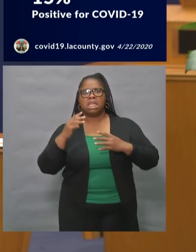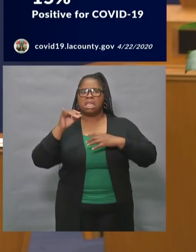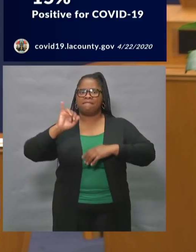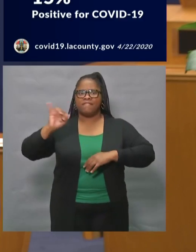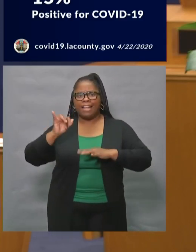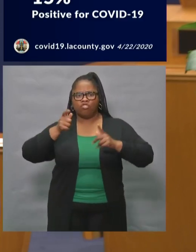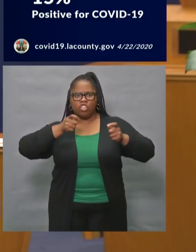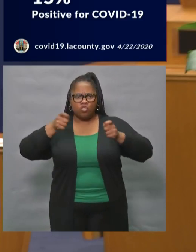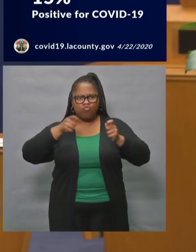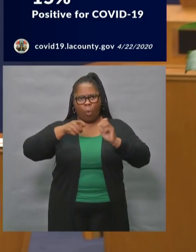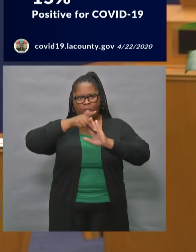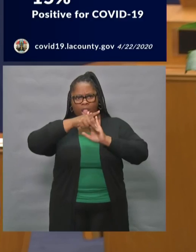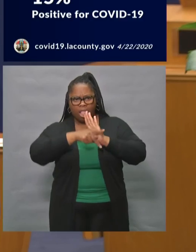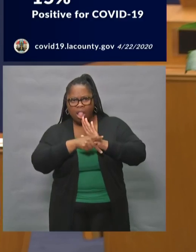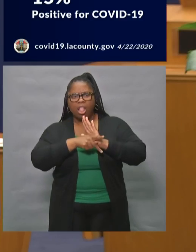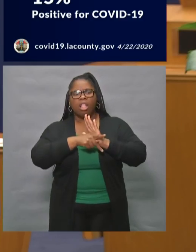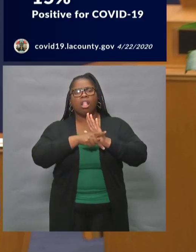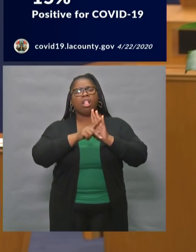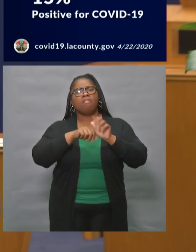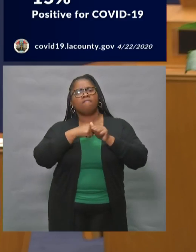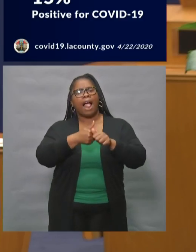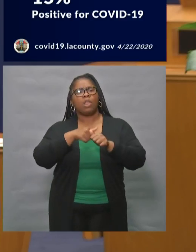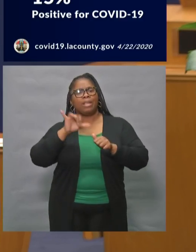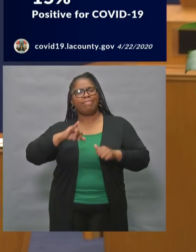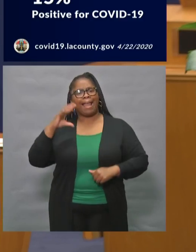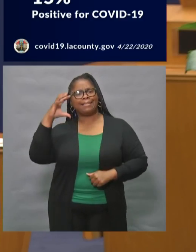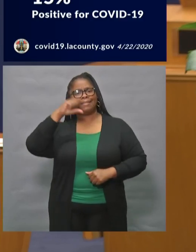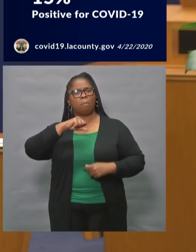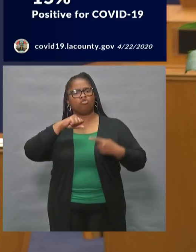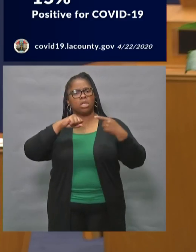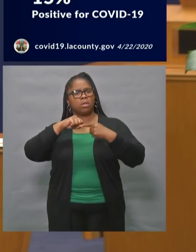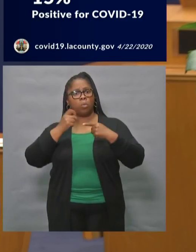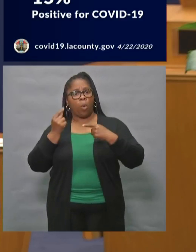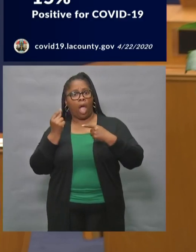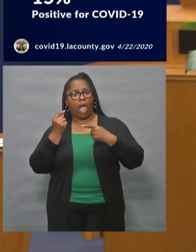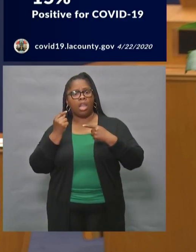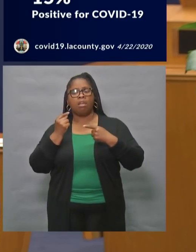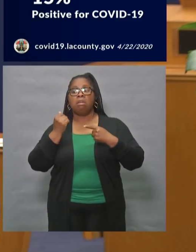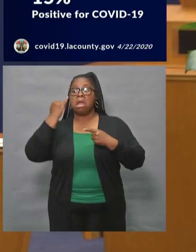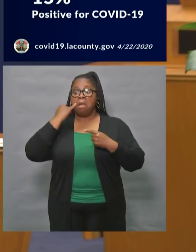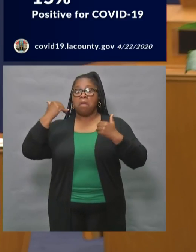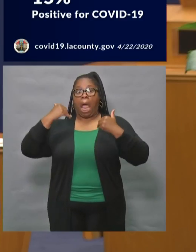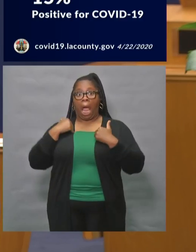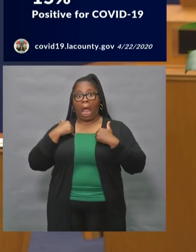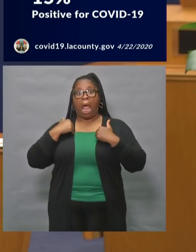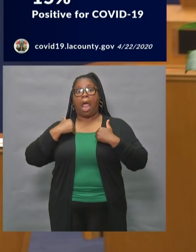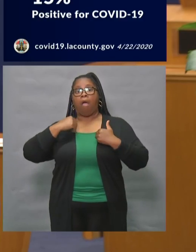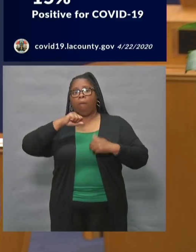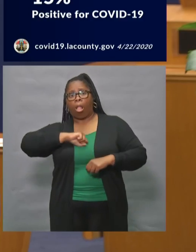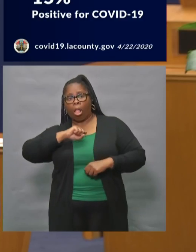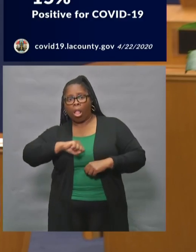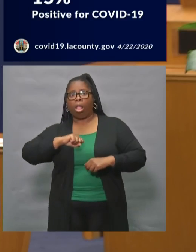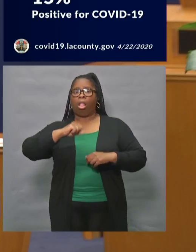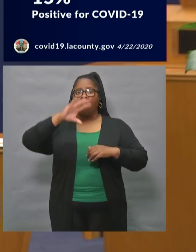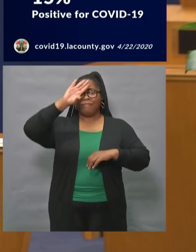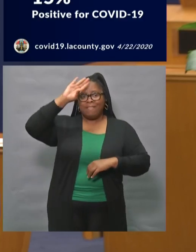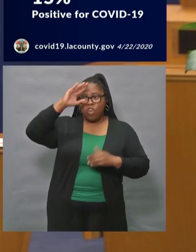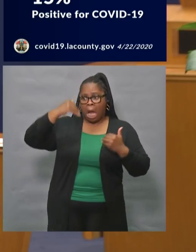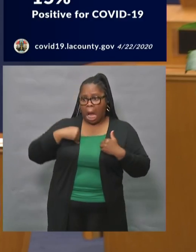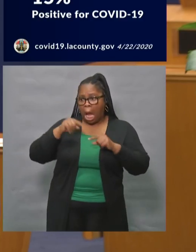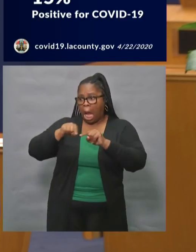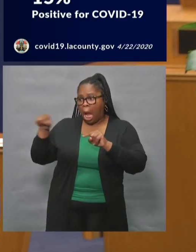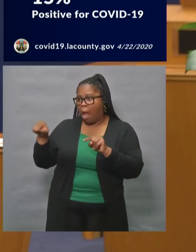protocols around an assumption that we needed to worry about people who were symptomatic and test people who were symptomatic and